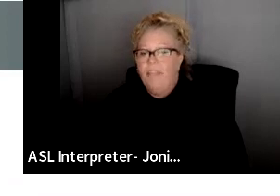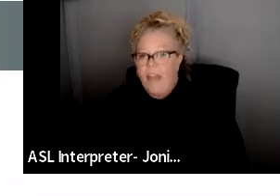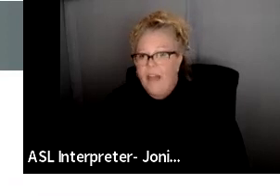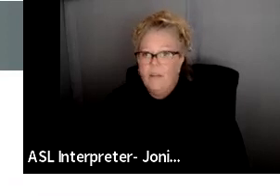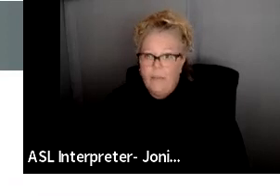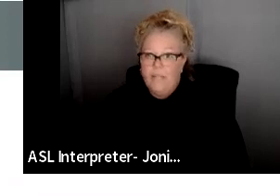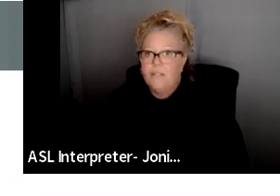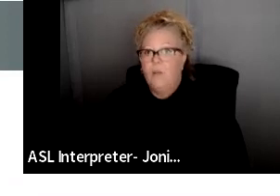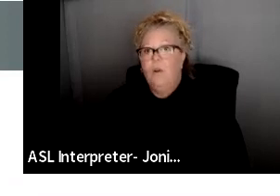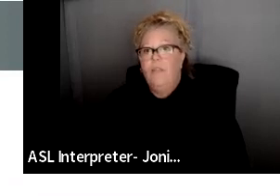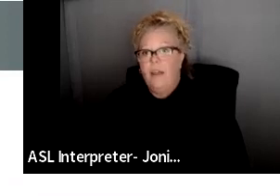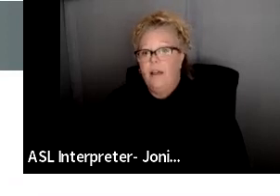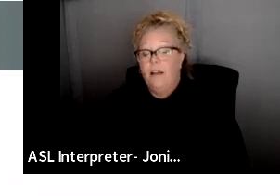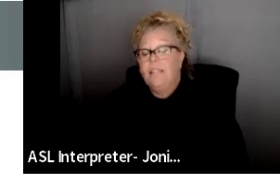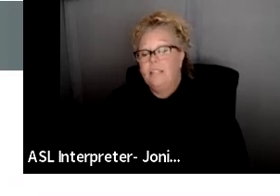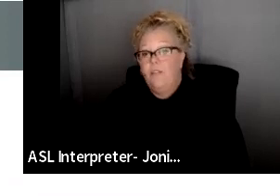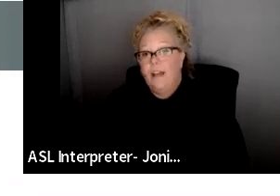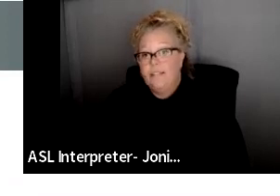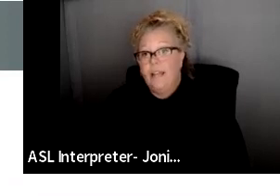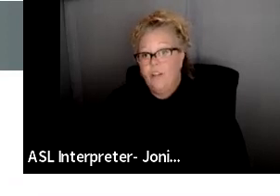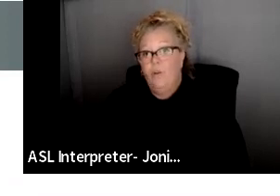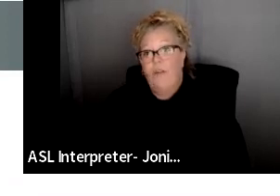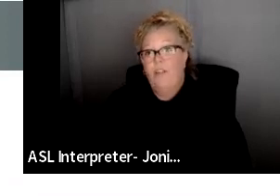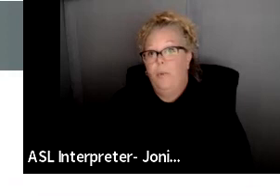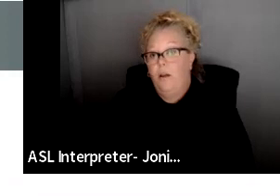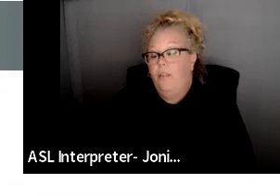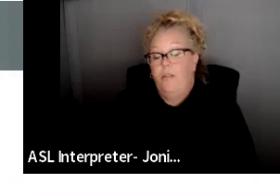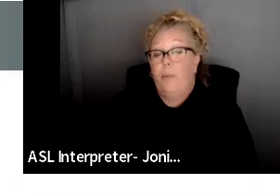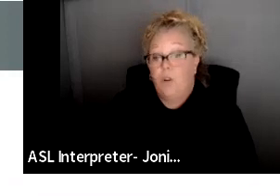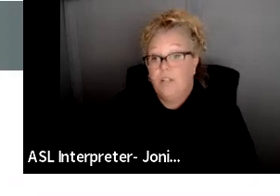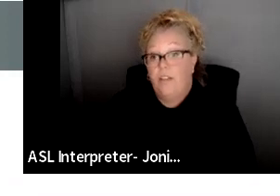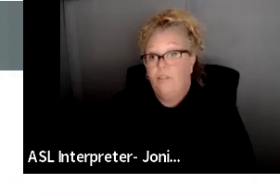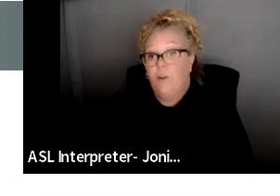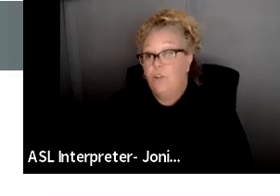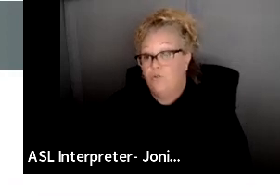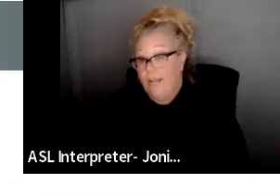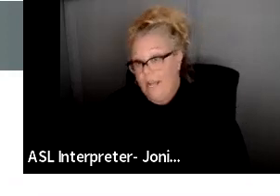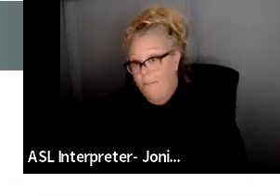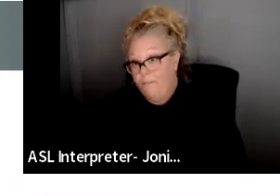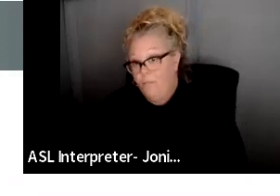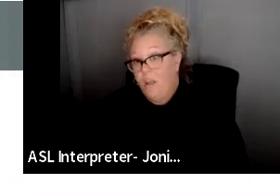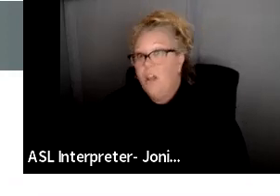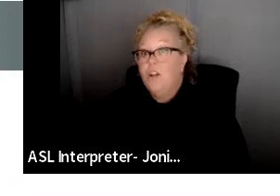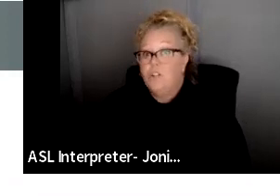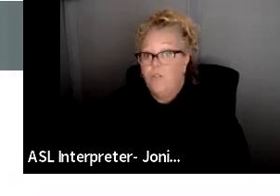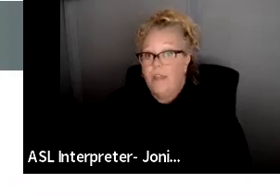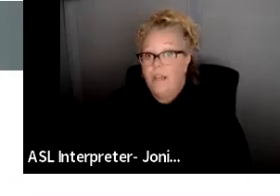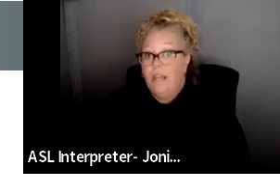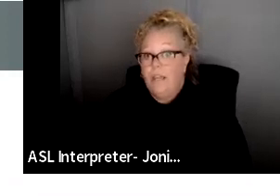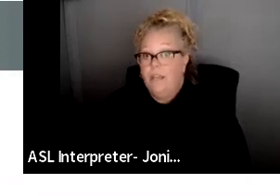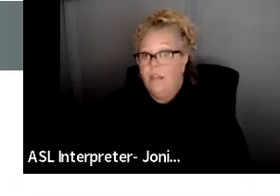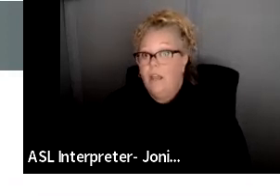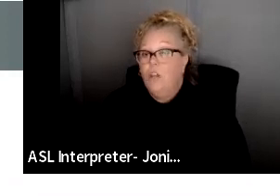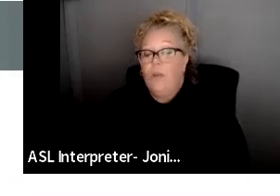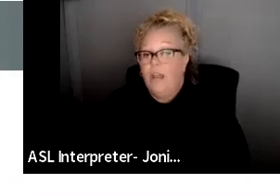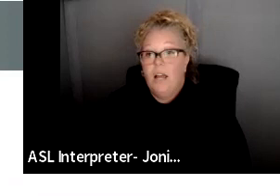And by that, it means someone that it's a device that can notify the person that the phone is ringing. So they can